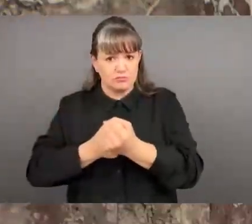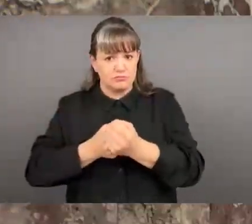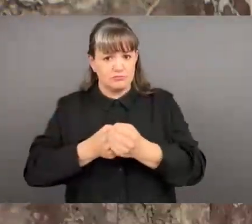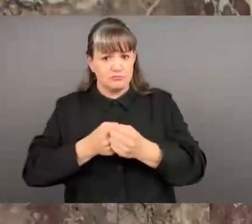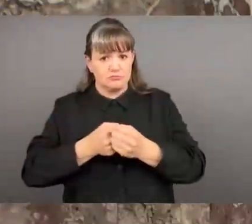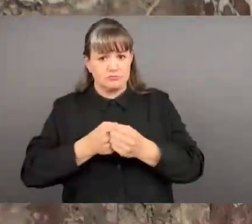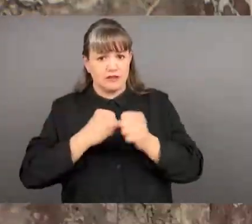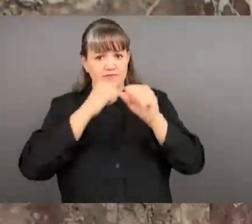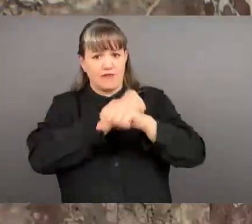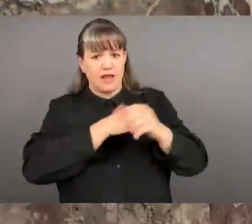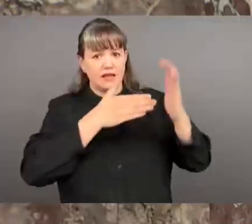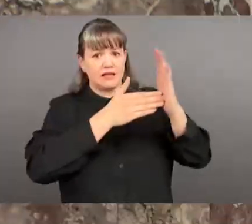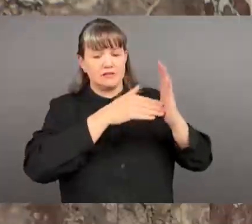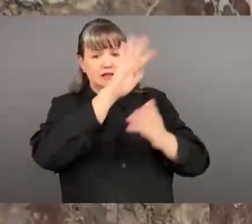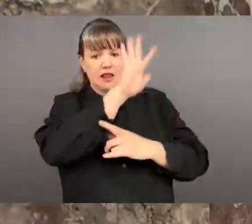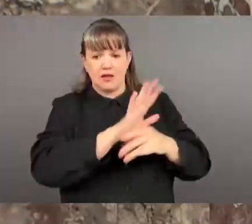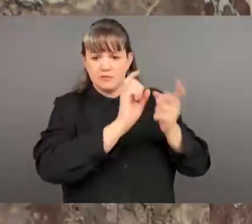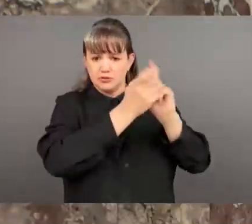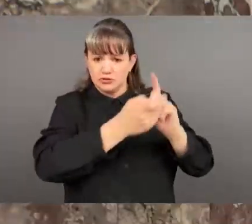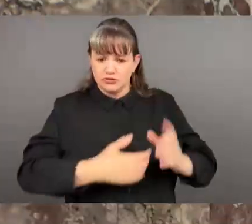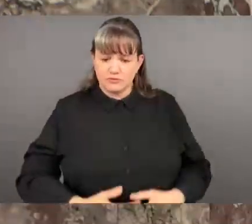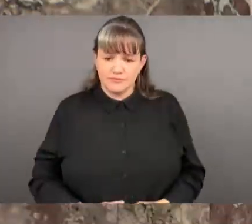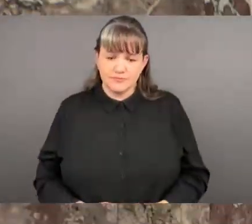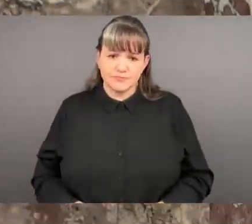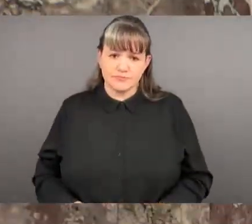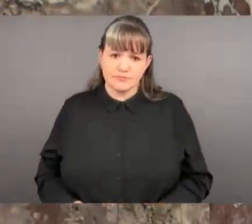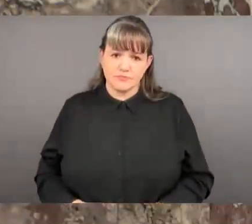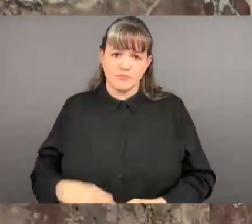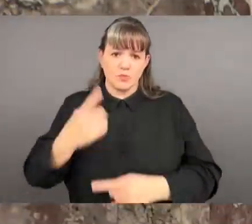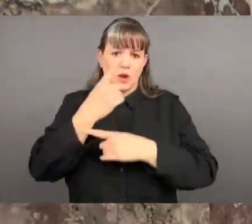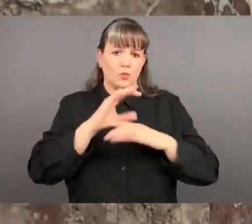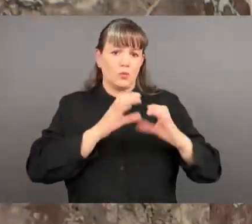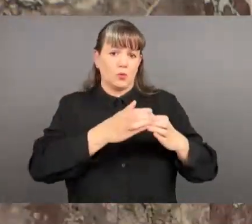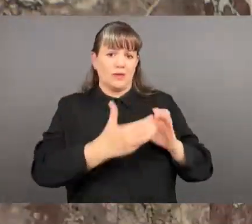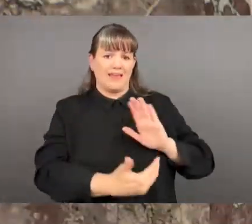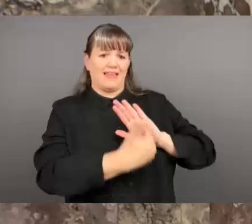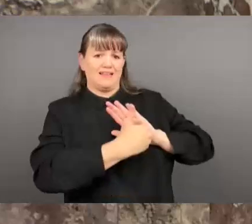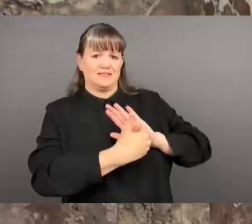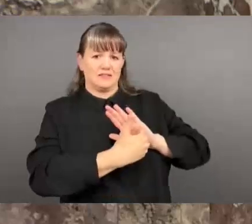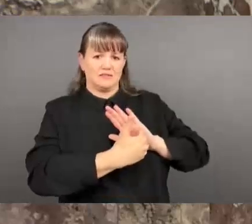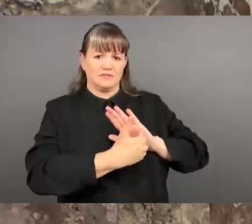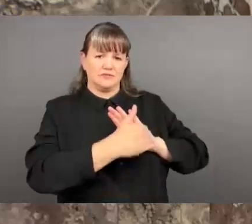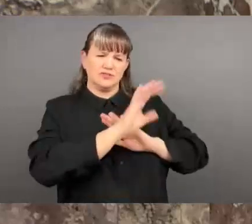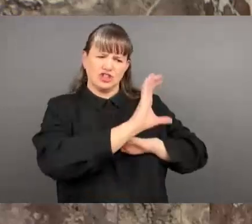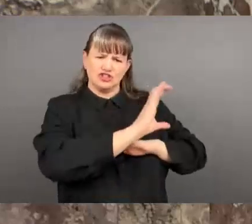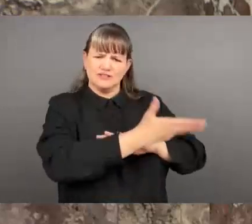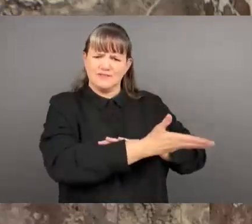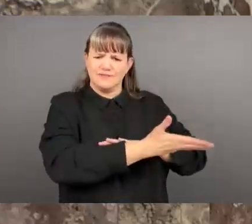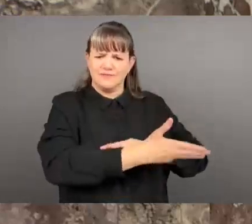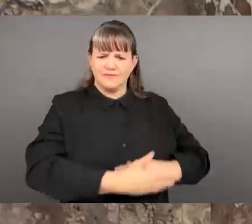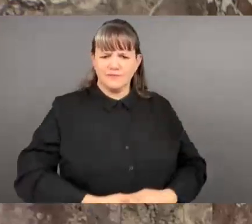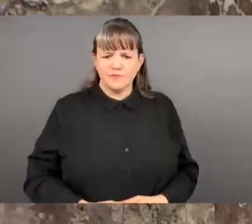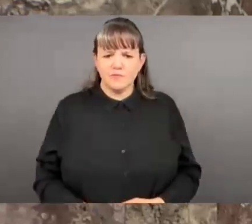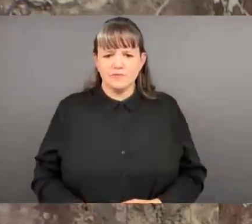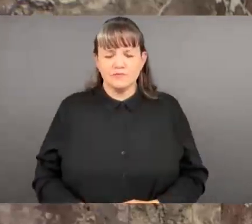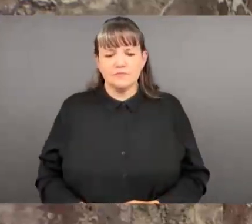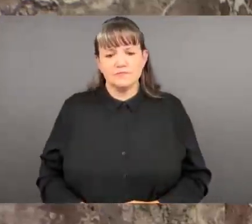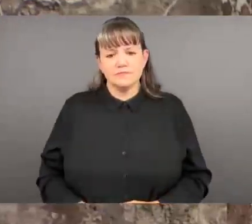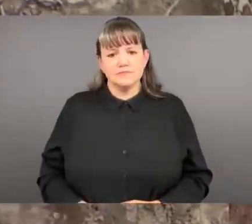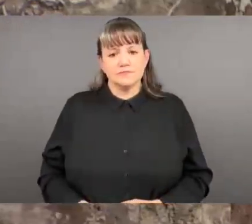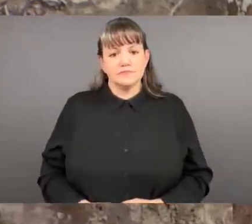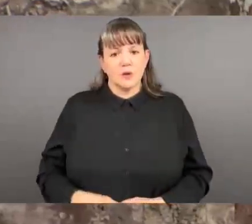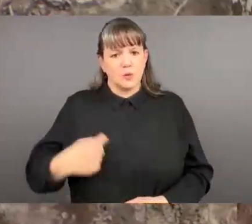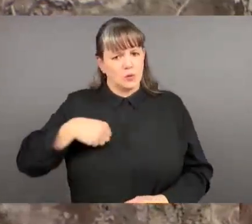On a day when we announced one of the most significant steps to electrification of our economy, something they oppose, Honourable Speaker. When